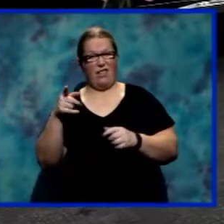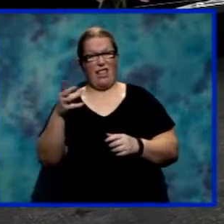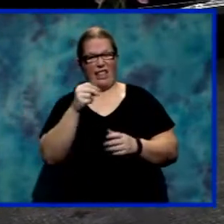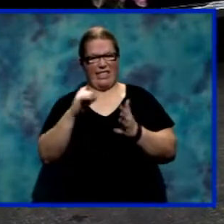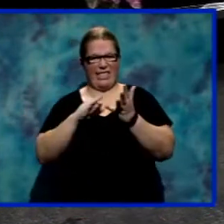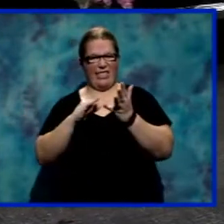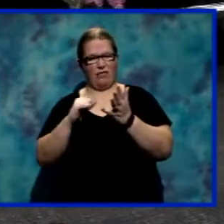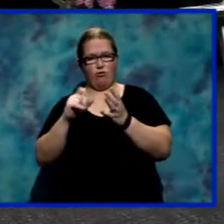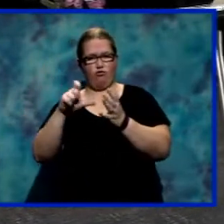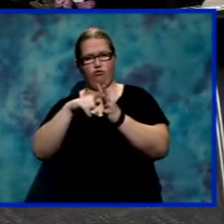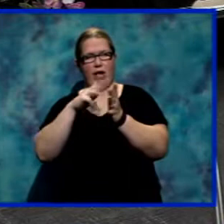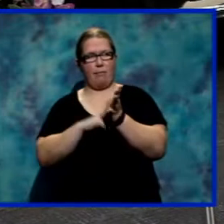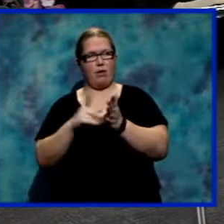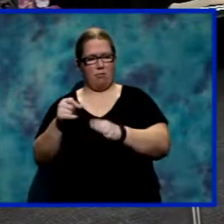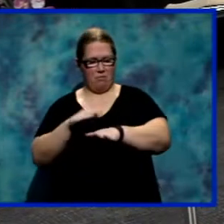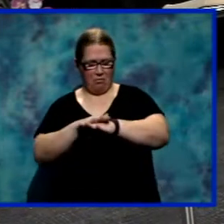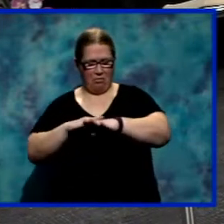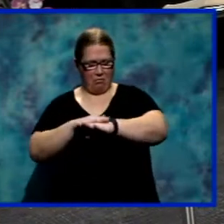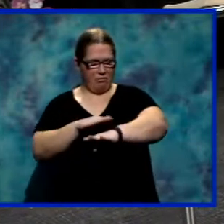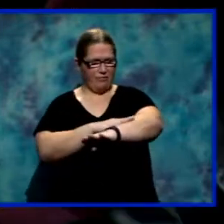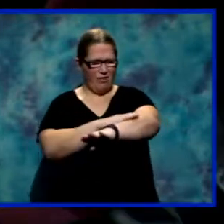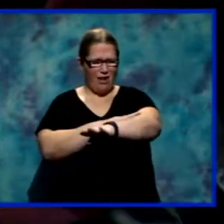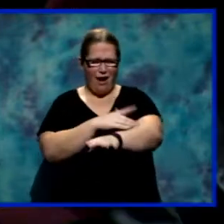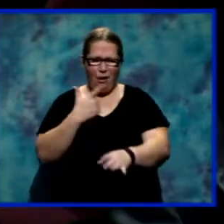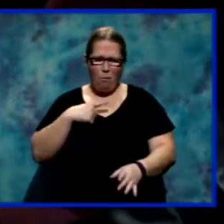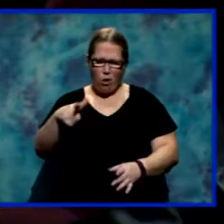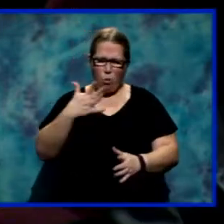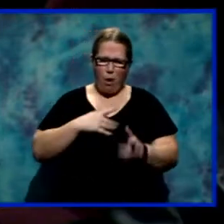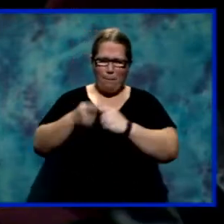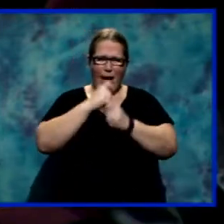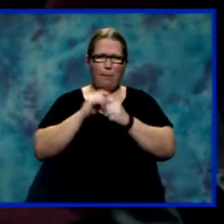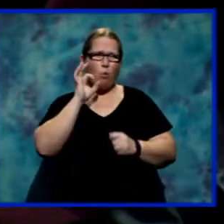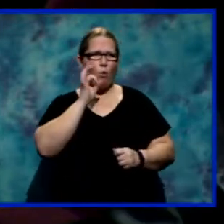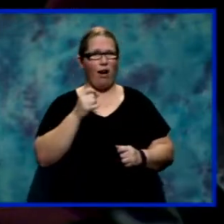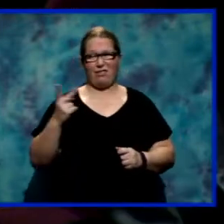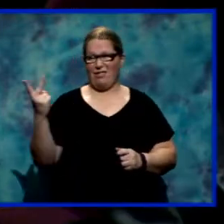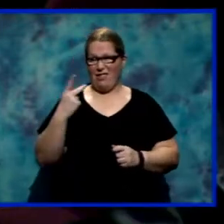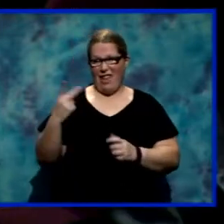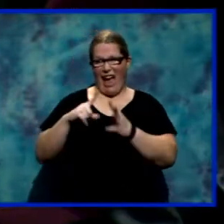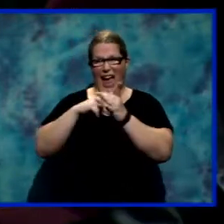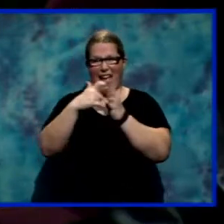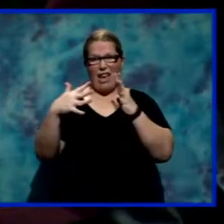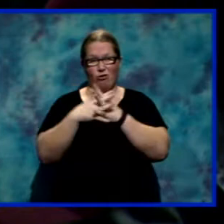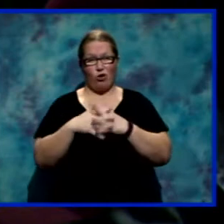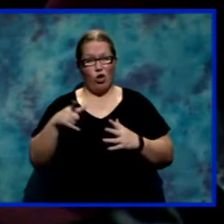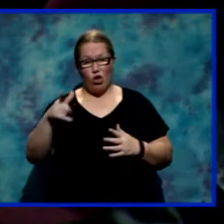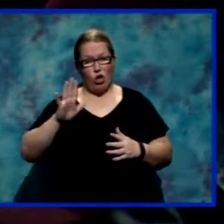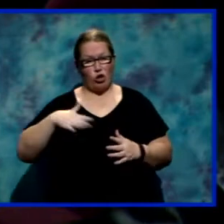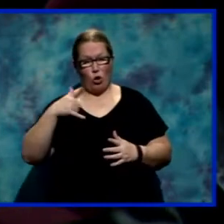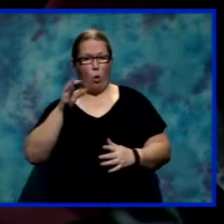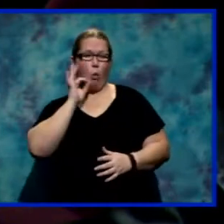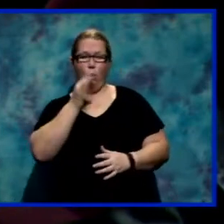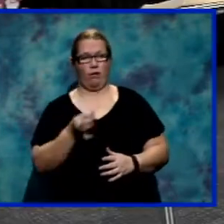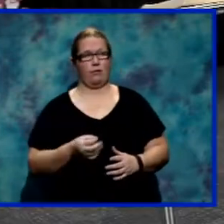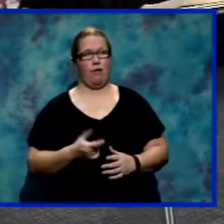you put this cream on you and it's like, why would you want to be white? Andrew and I will tell you that's not the right colour you want to be on this planet, is it?